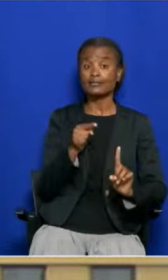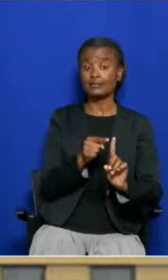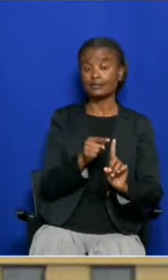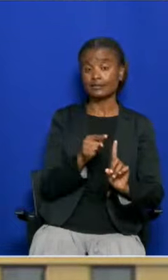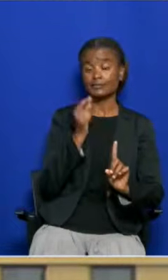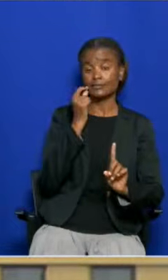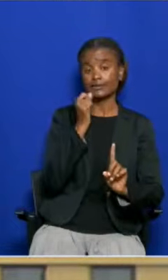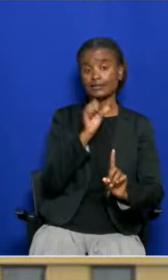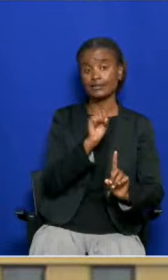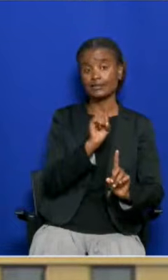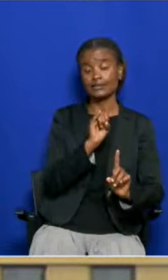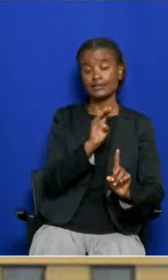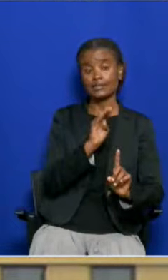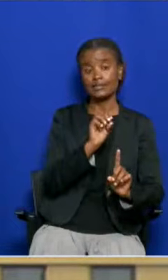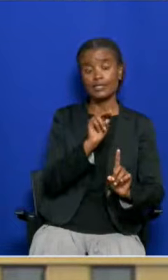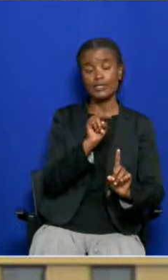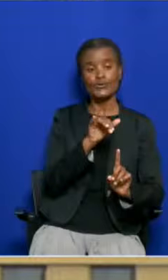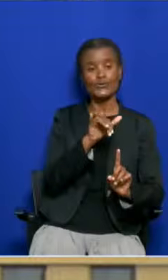was Mr. Msibi's